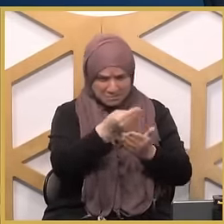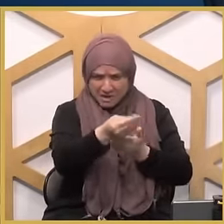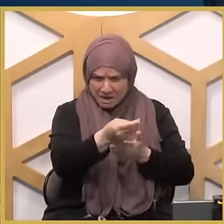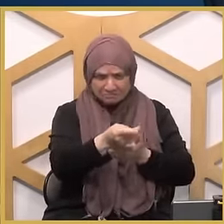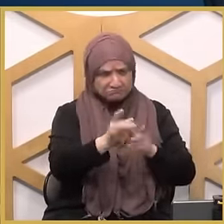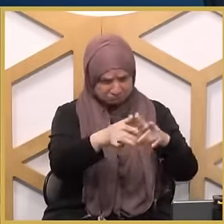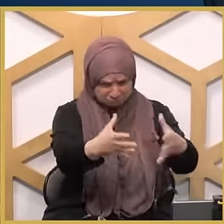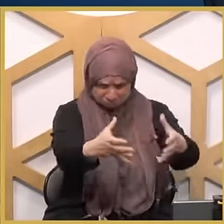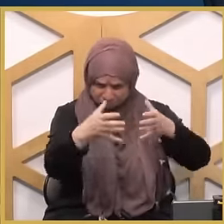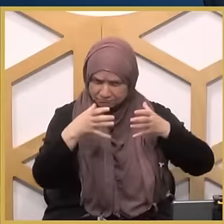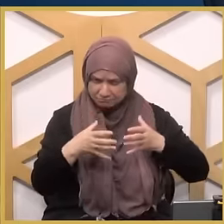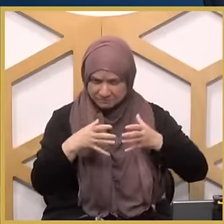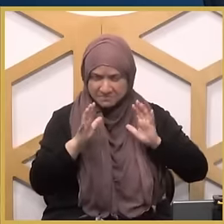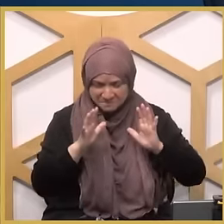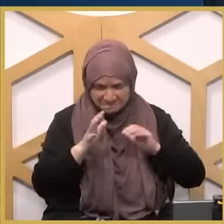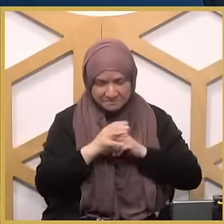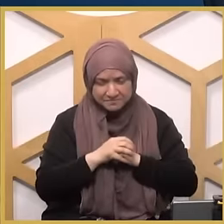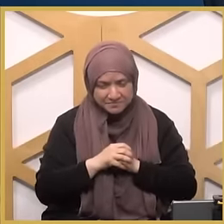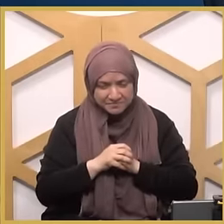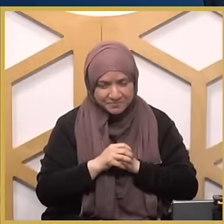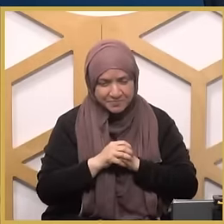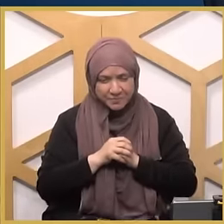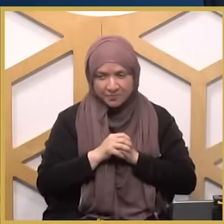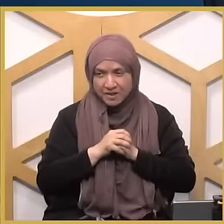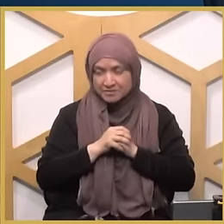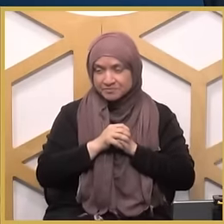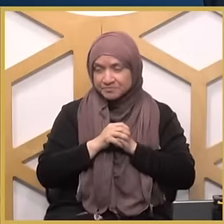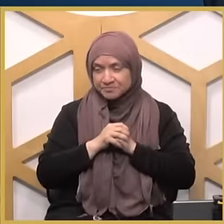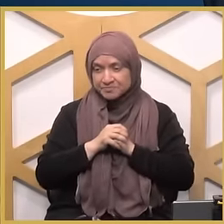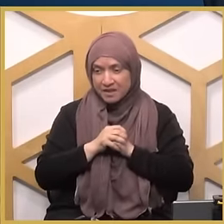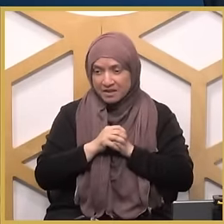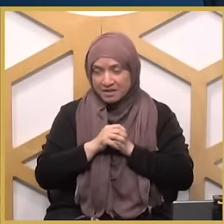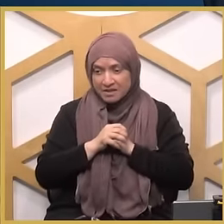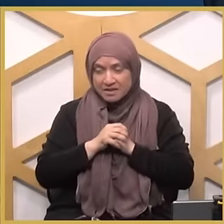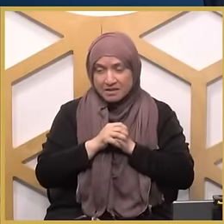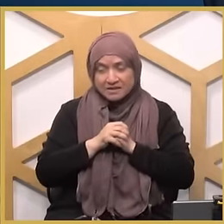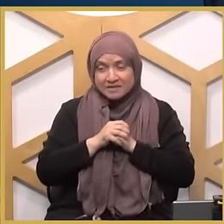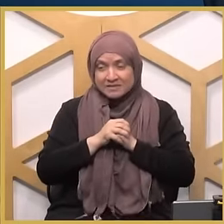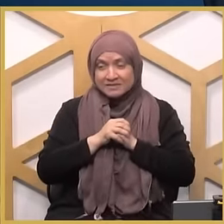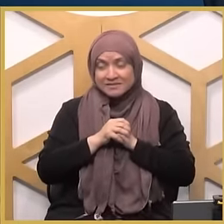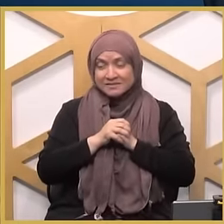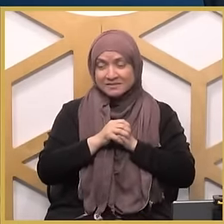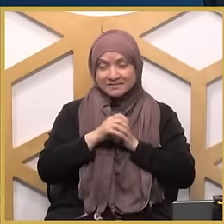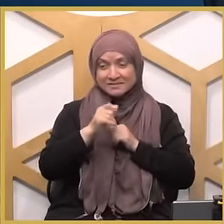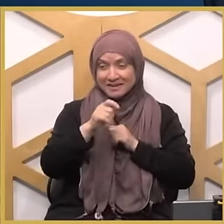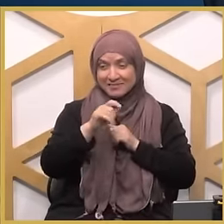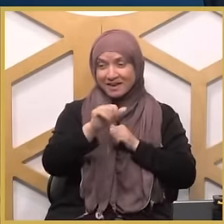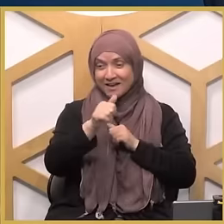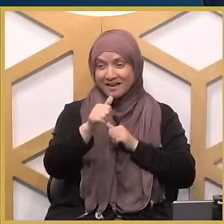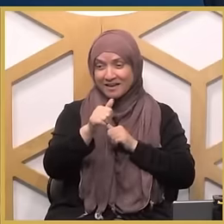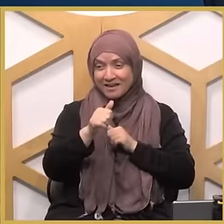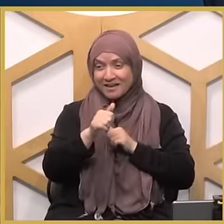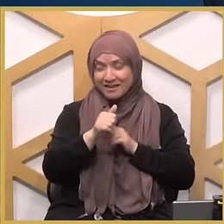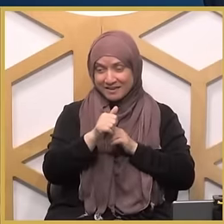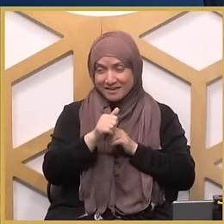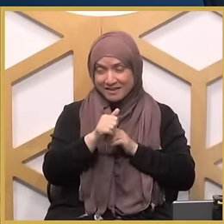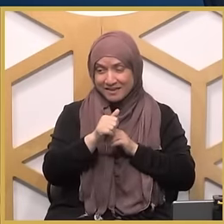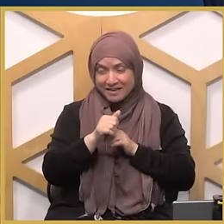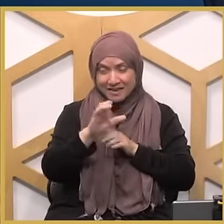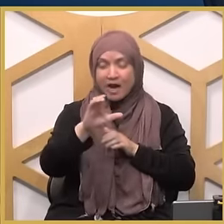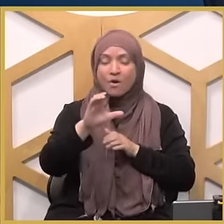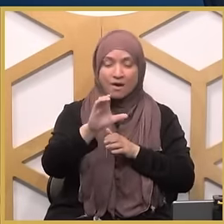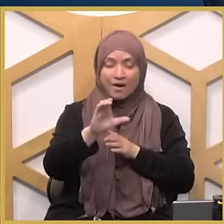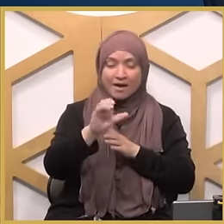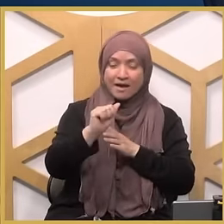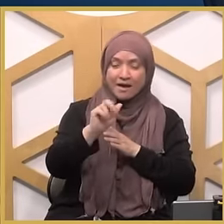goes, someone paid me more than that. We're going to pay you double, triple, four times, five times, 10 times. He said, someone is paying